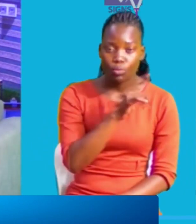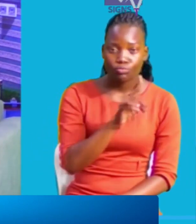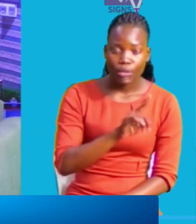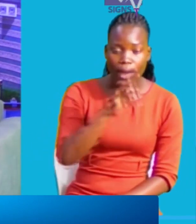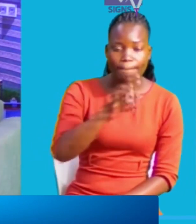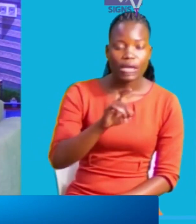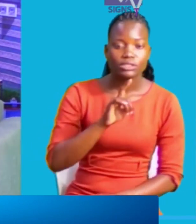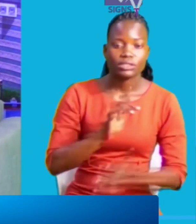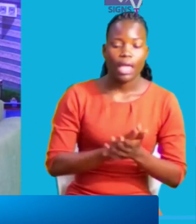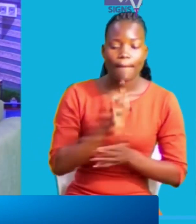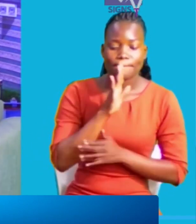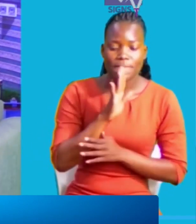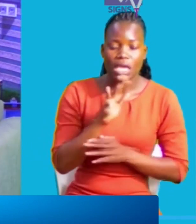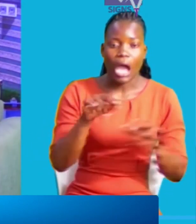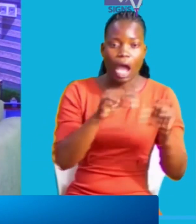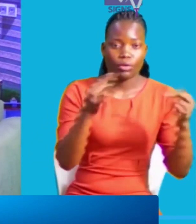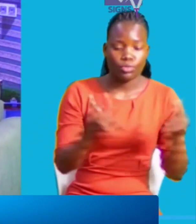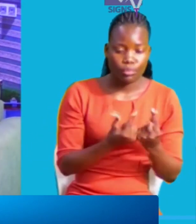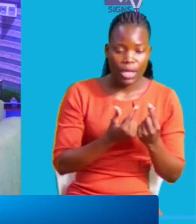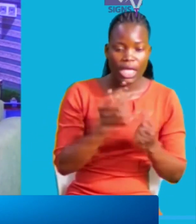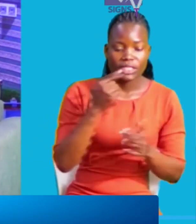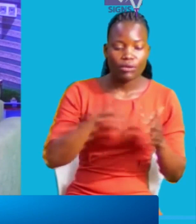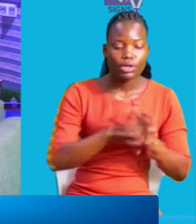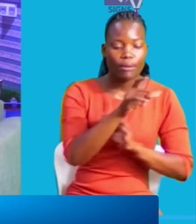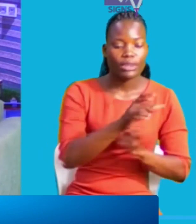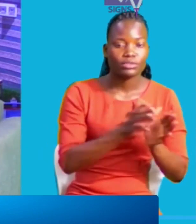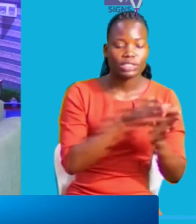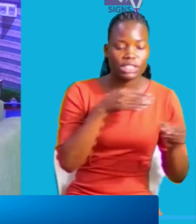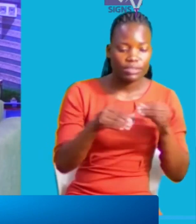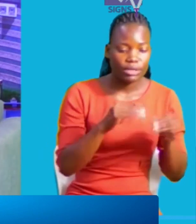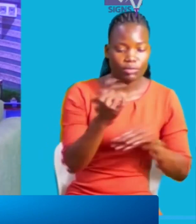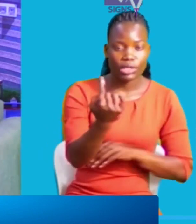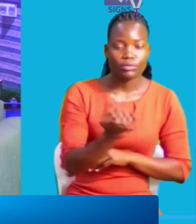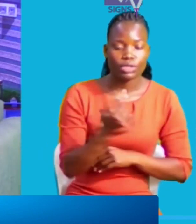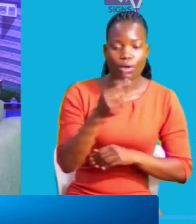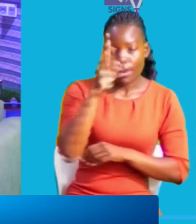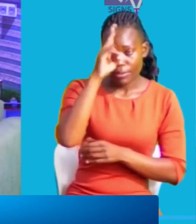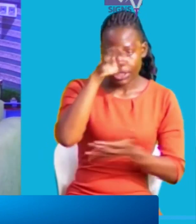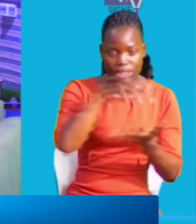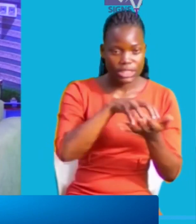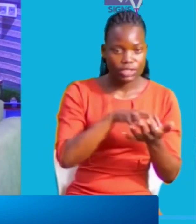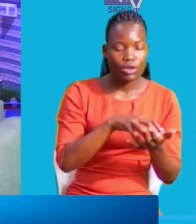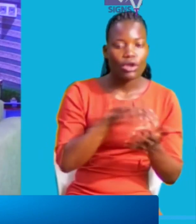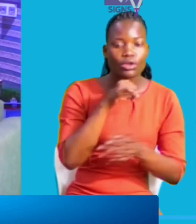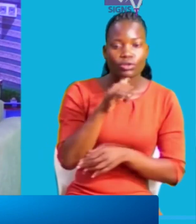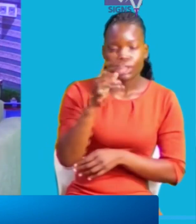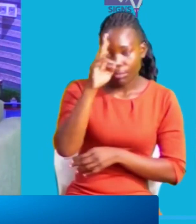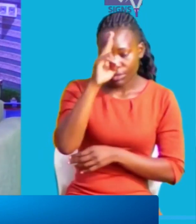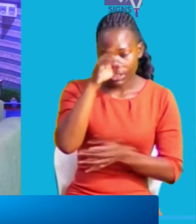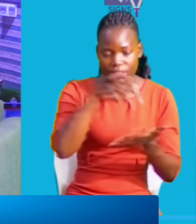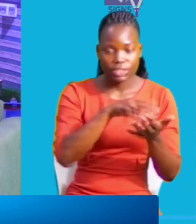Lazima tutoke kama sisi. Tuangalia kwamba this person with disability wakati wamekuja kwa police station. Not even police station